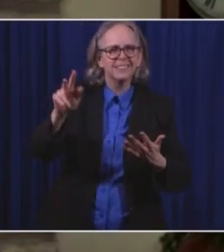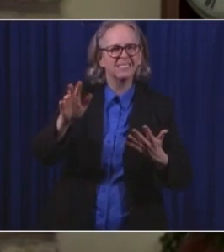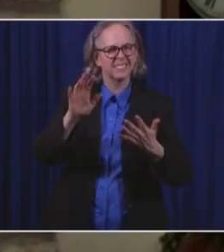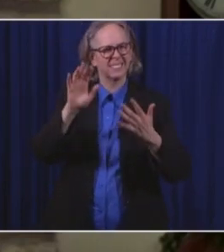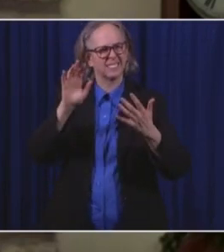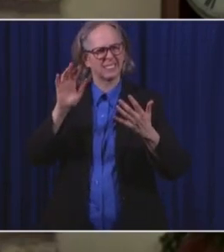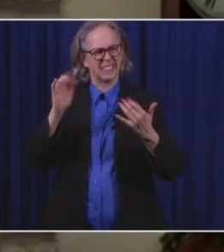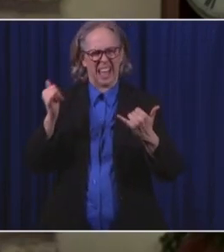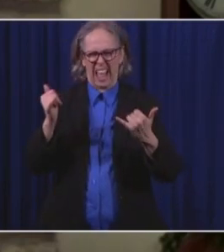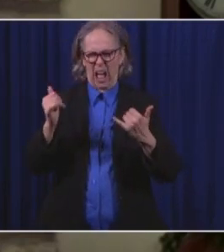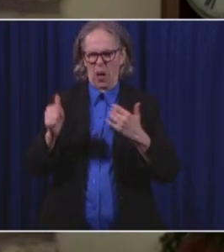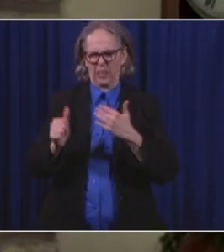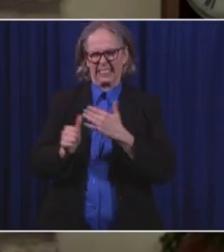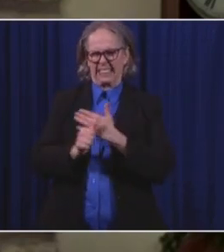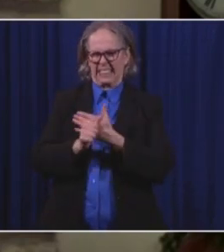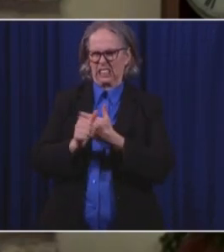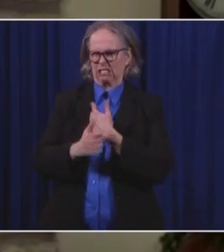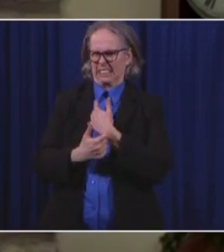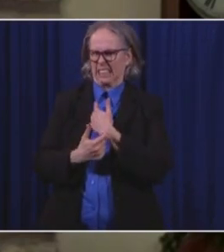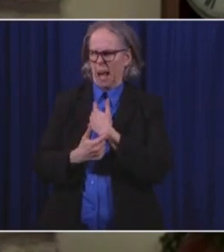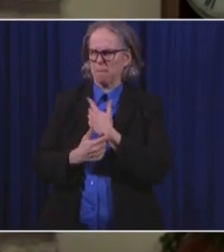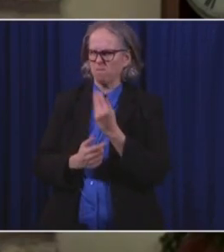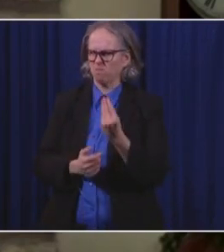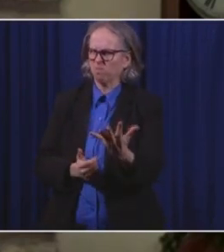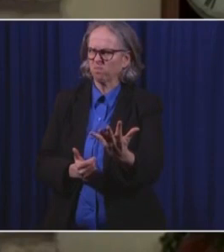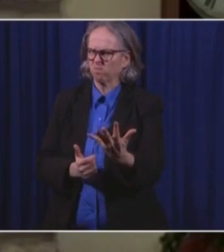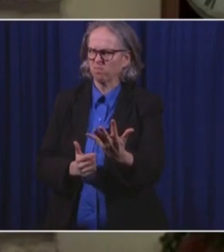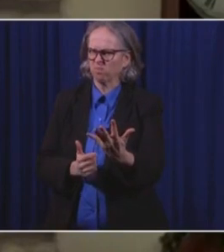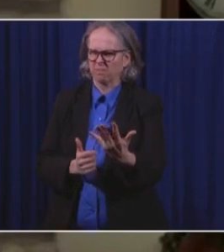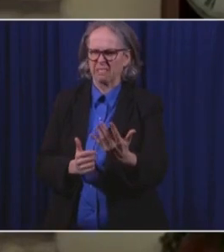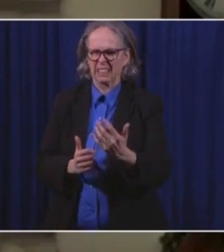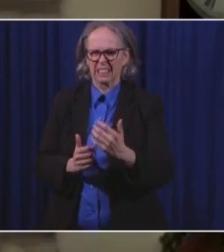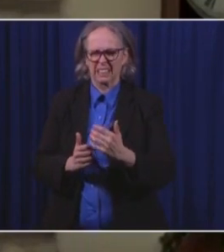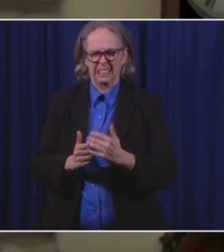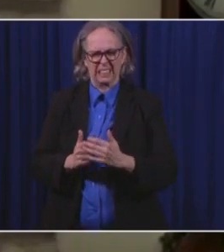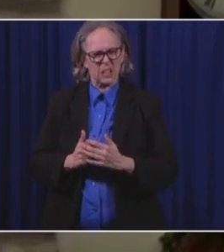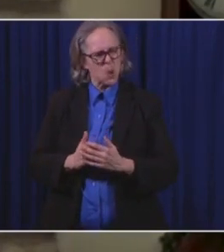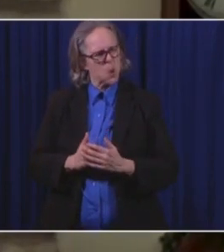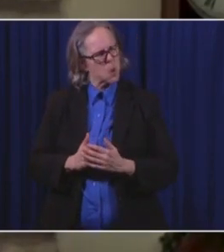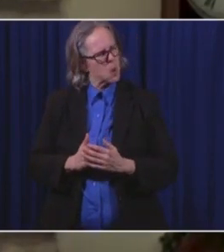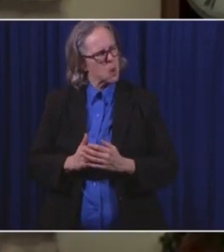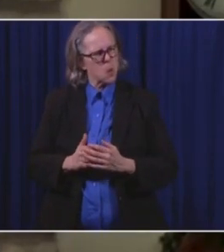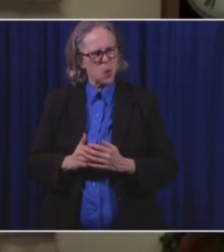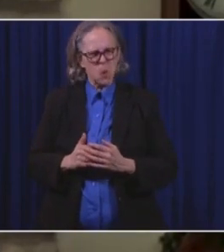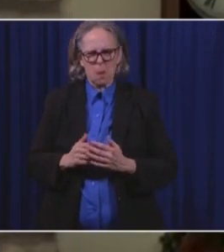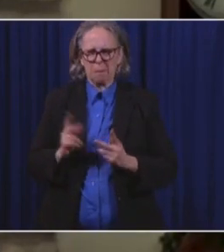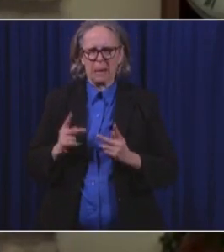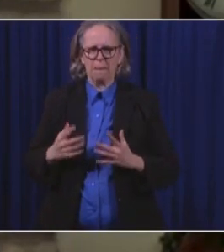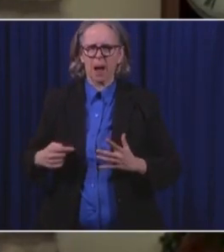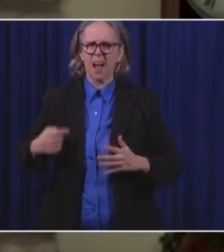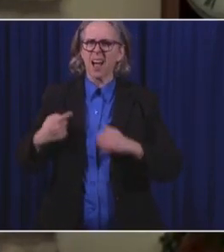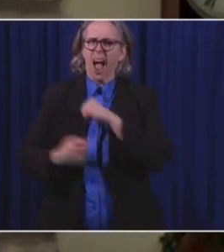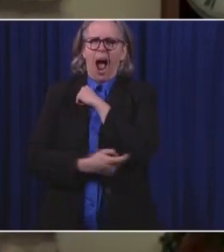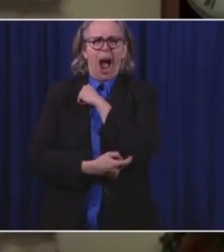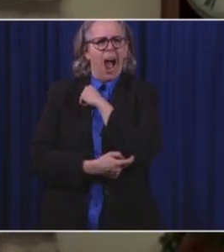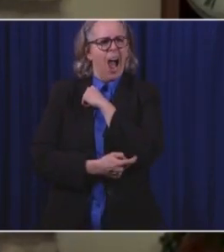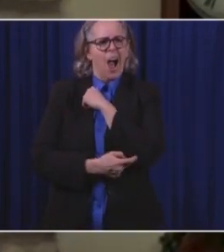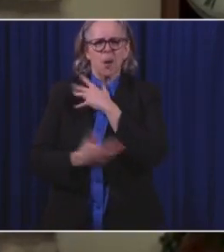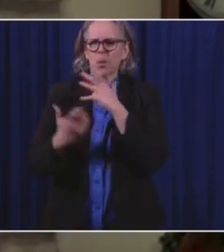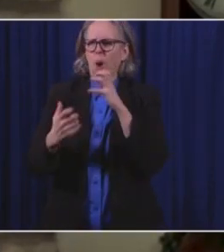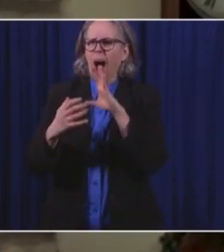But we also understand there's a real pull, and we want to be able to interact with our family. And so if you look at